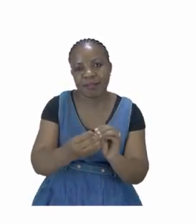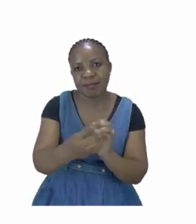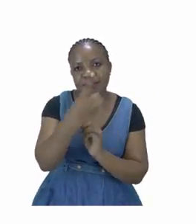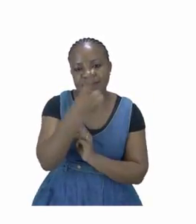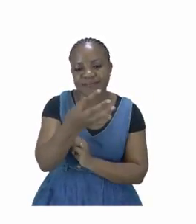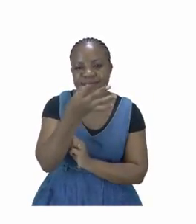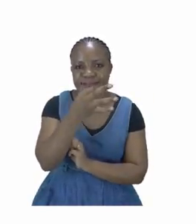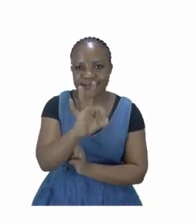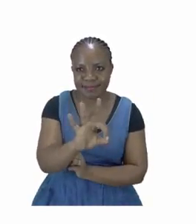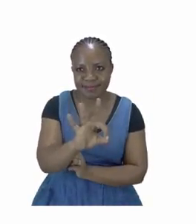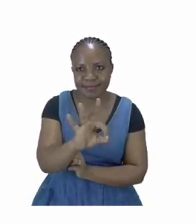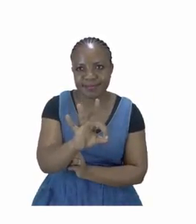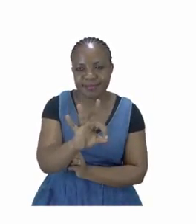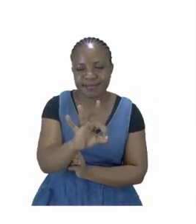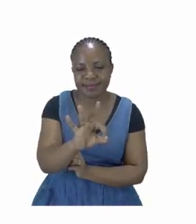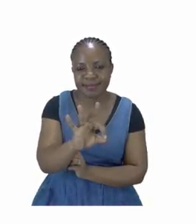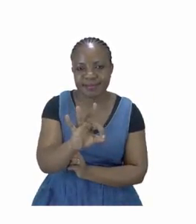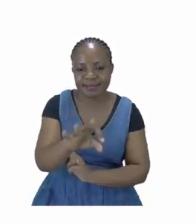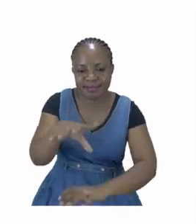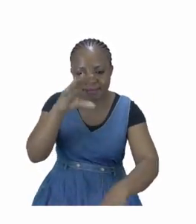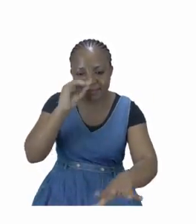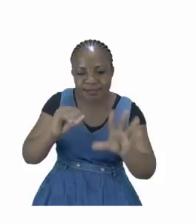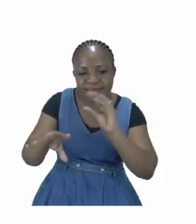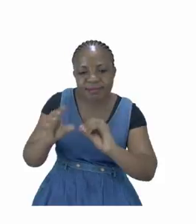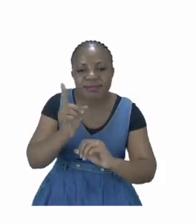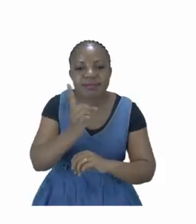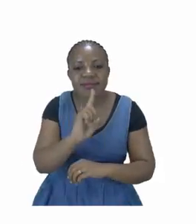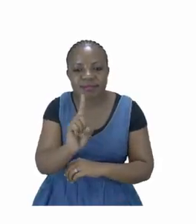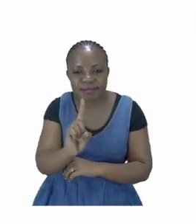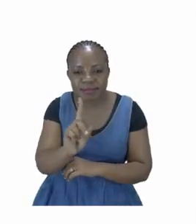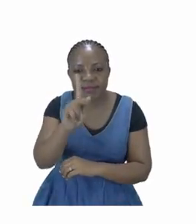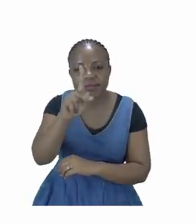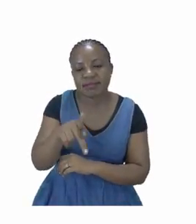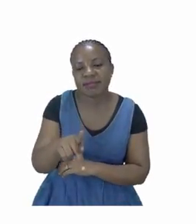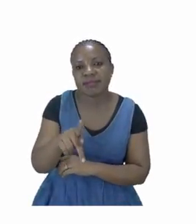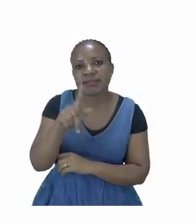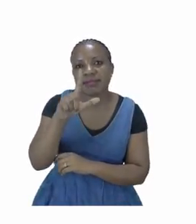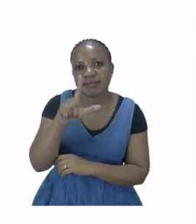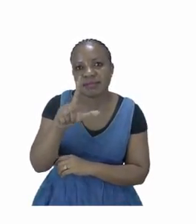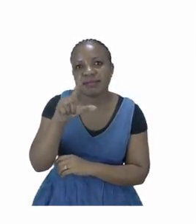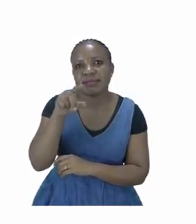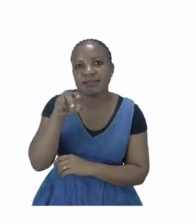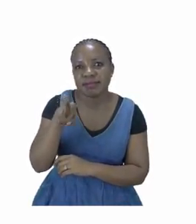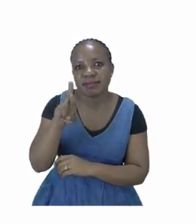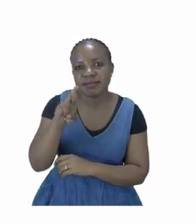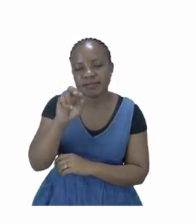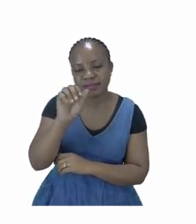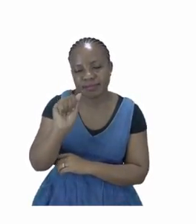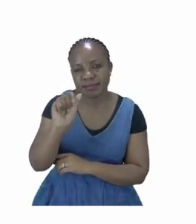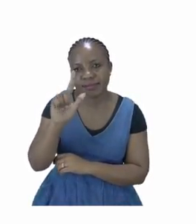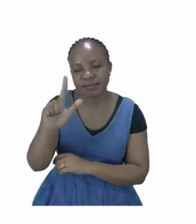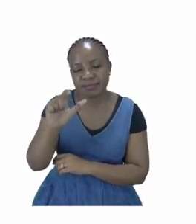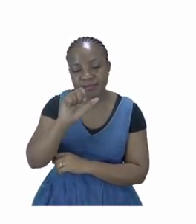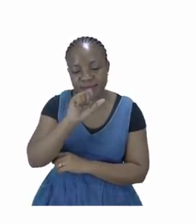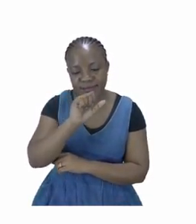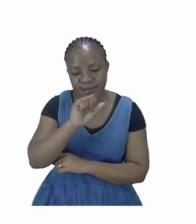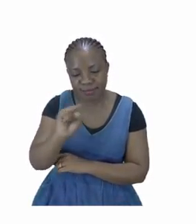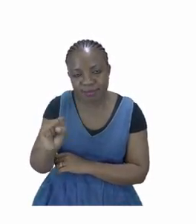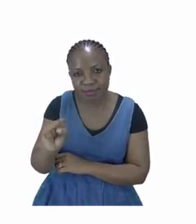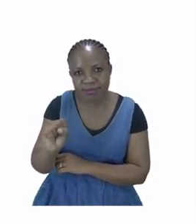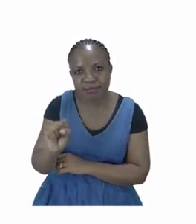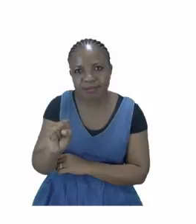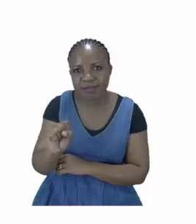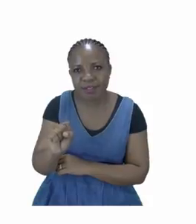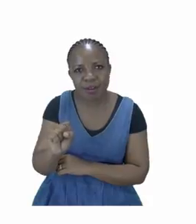we are going to be talking about plurals. And this one is very fun because all we are doing,